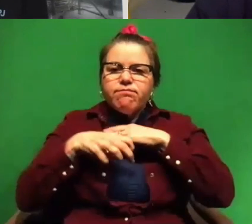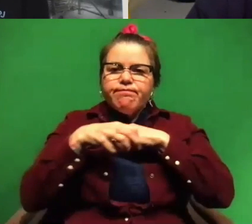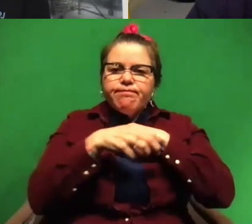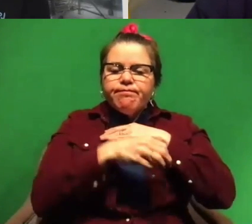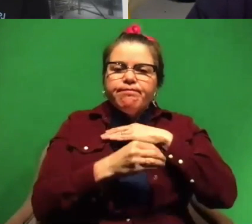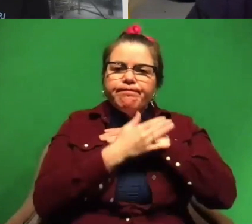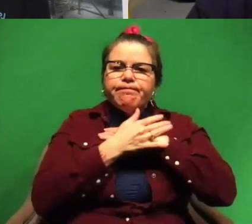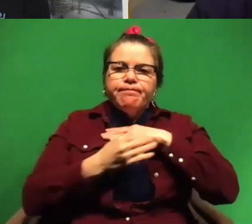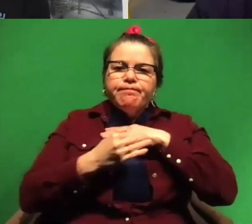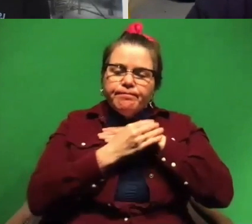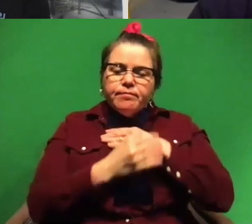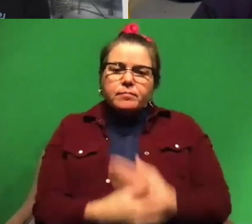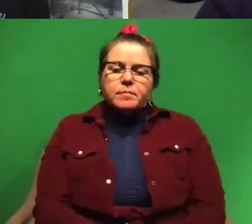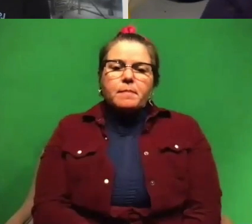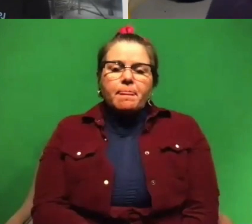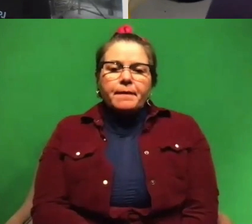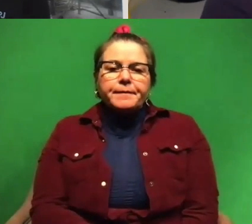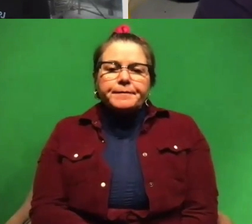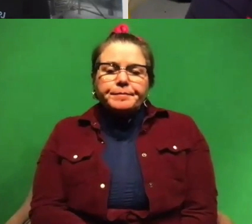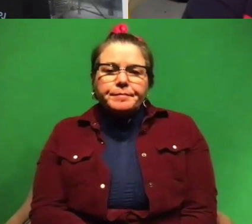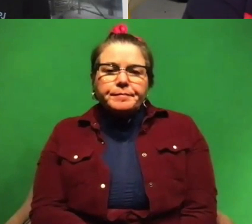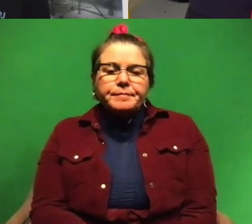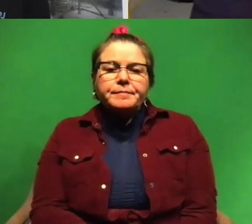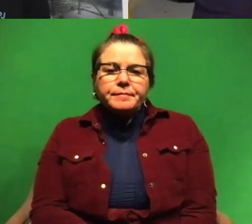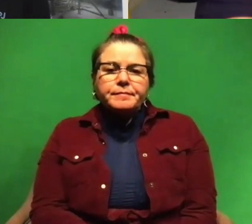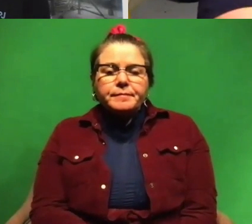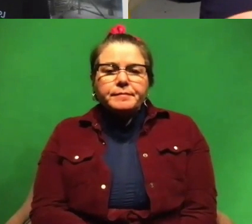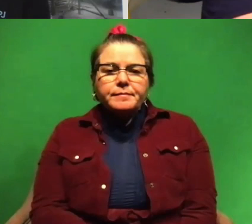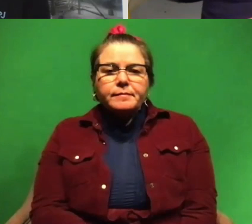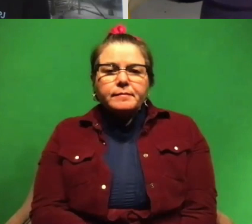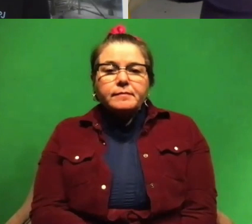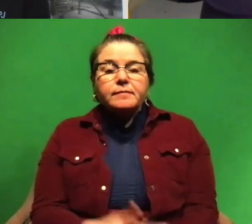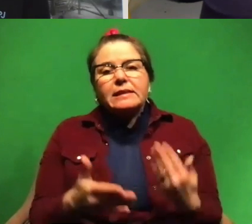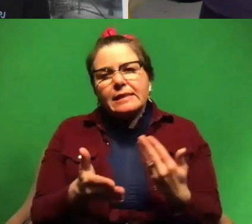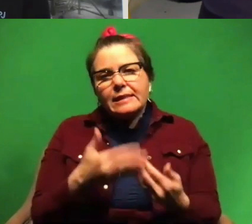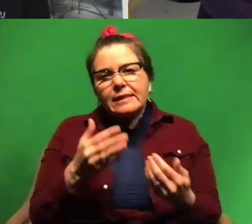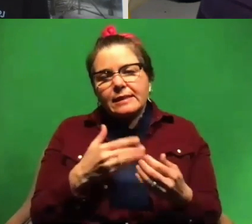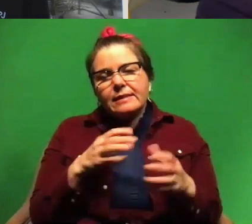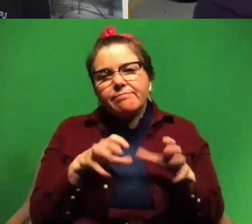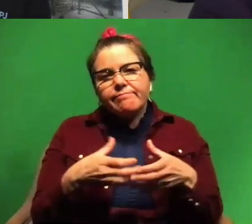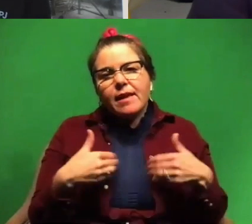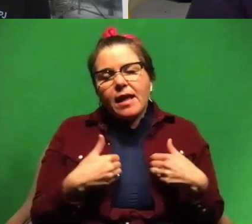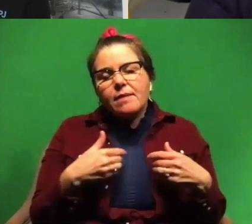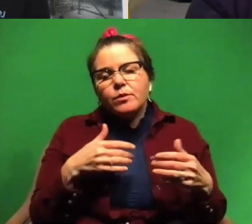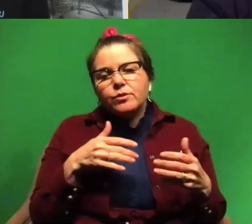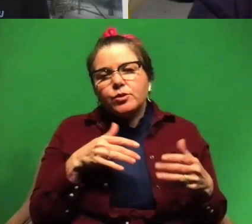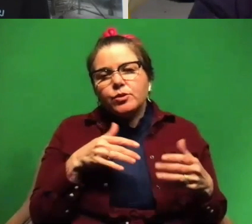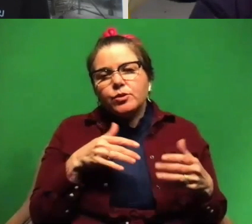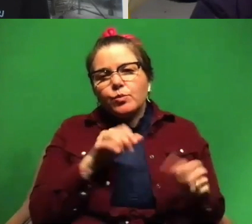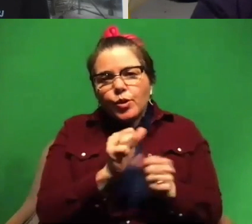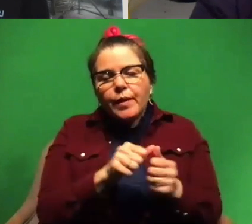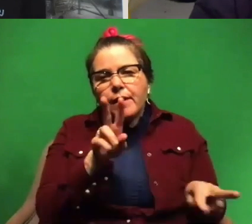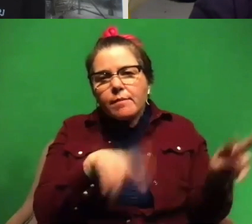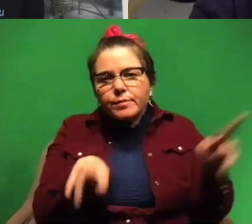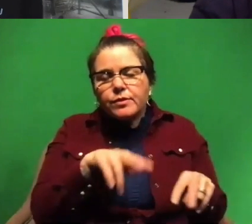rocky coastal habitats. And so it makes them an easy species to work with and easy to observe.